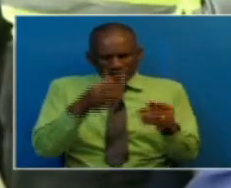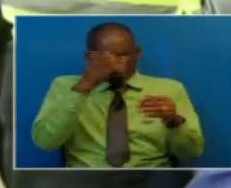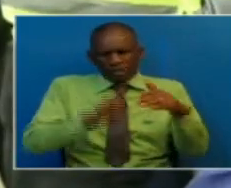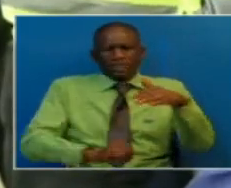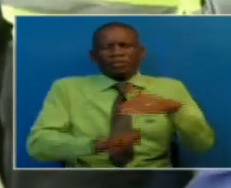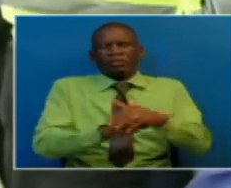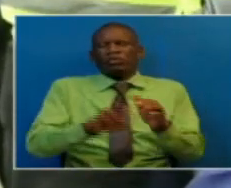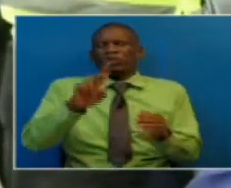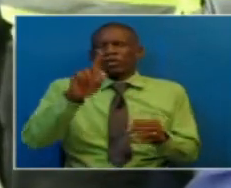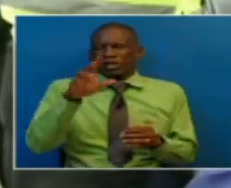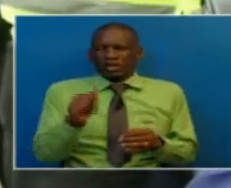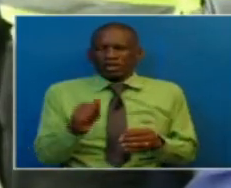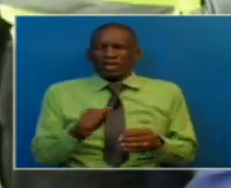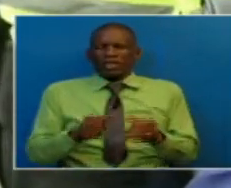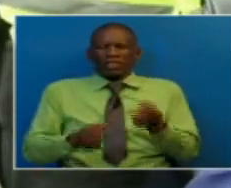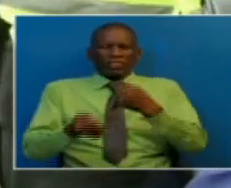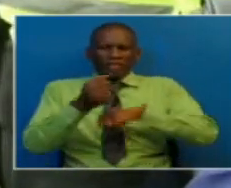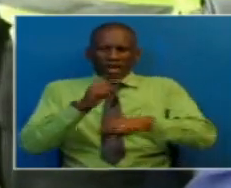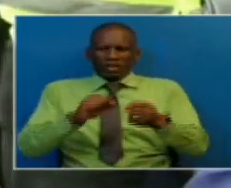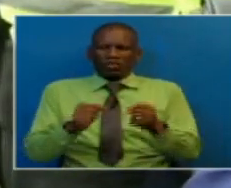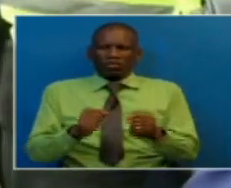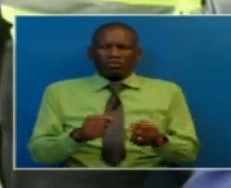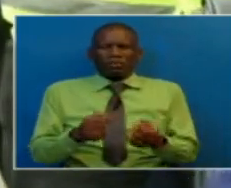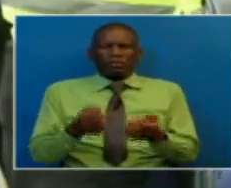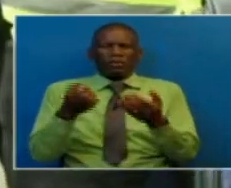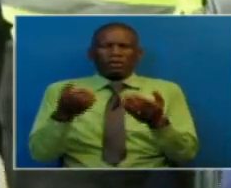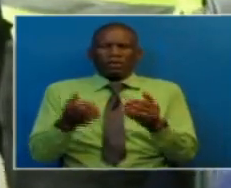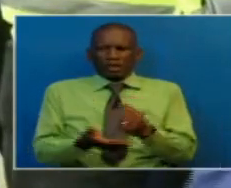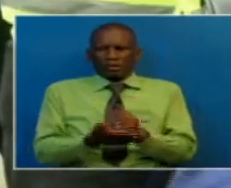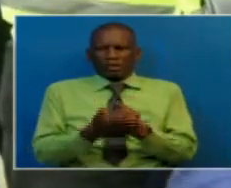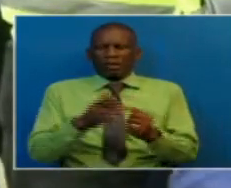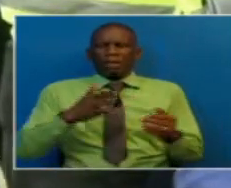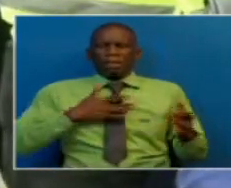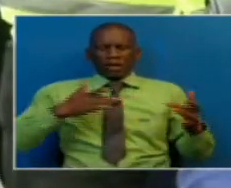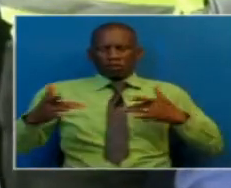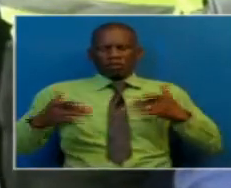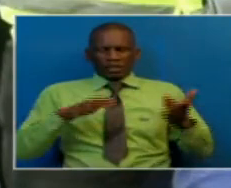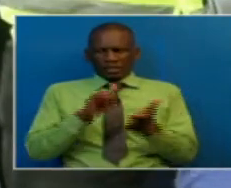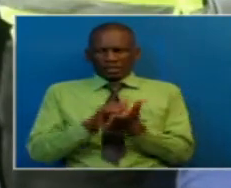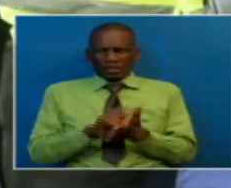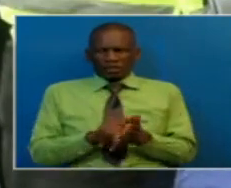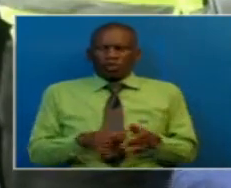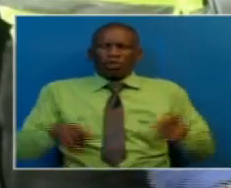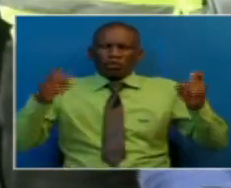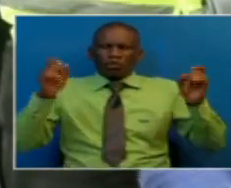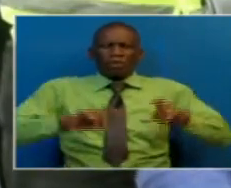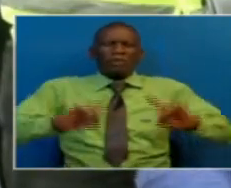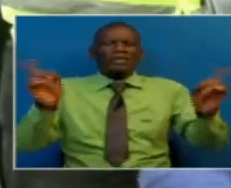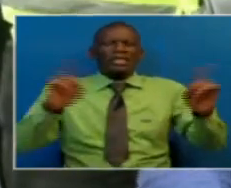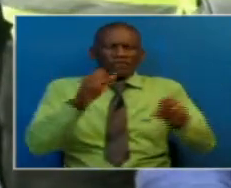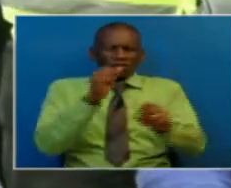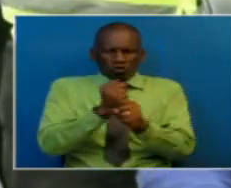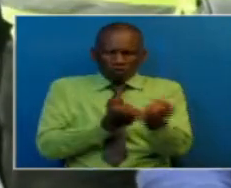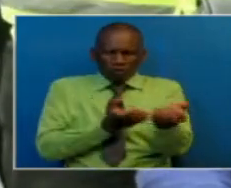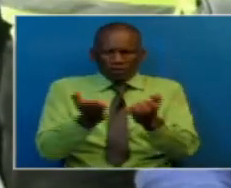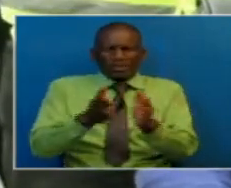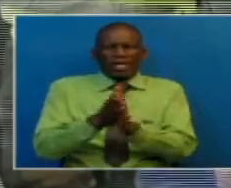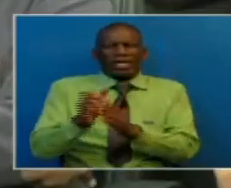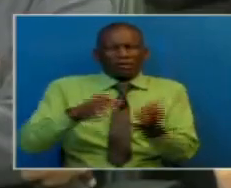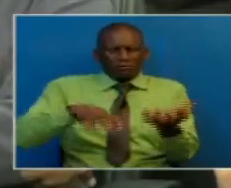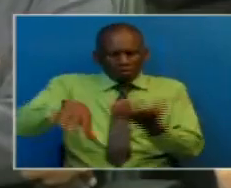The advance action will be sustained. My concern is that we must never mix business and